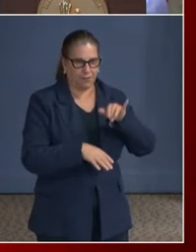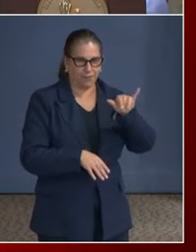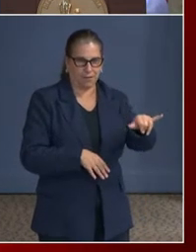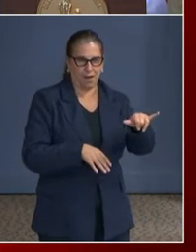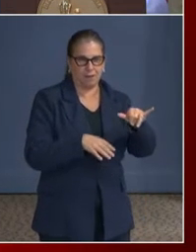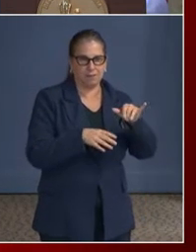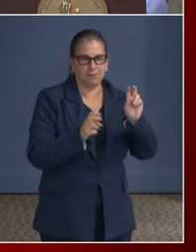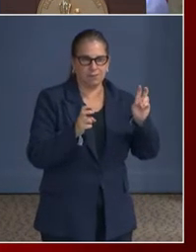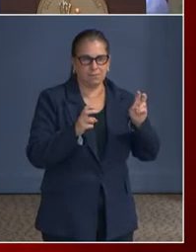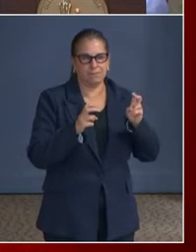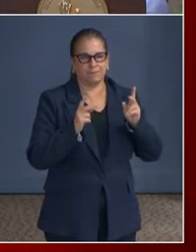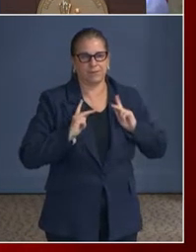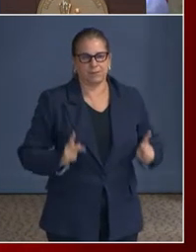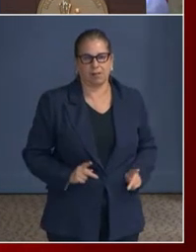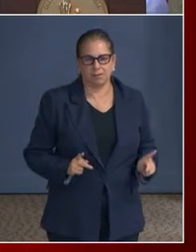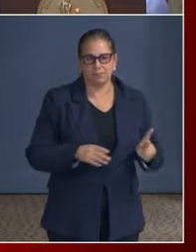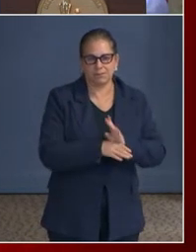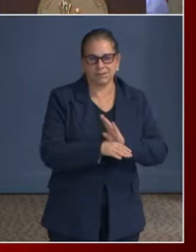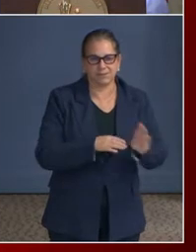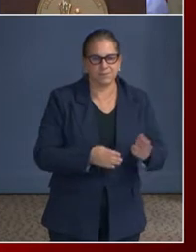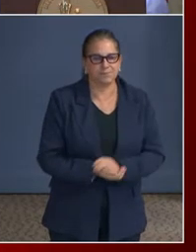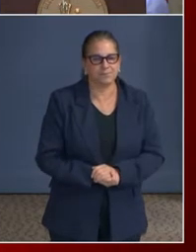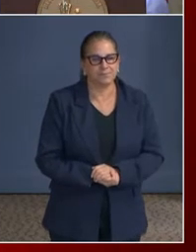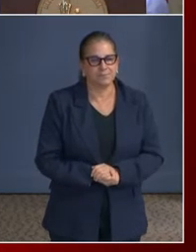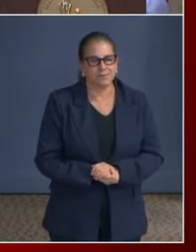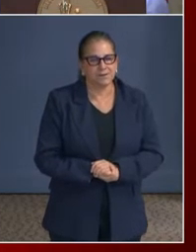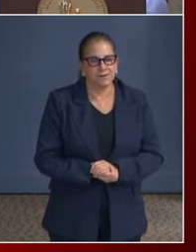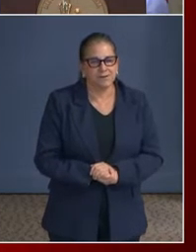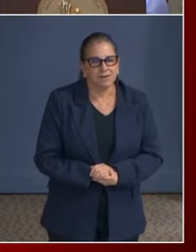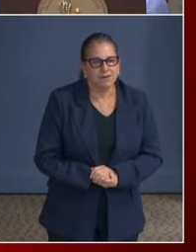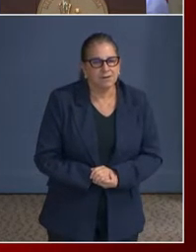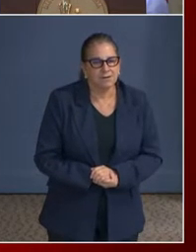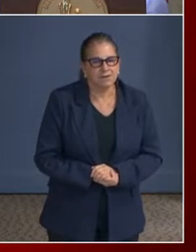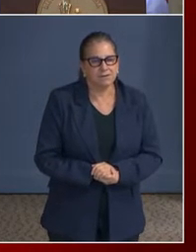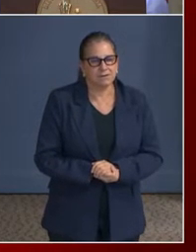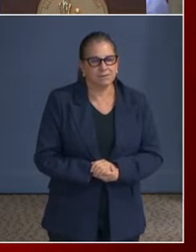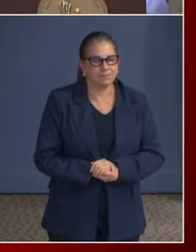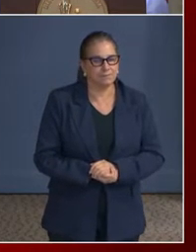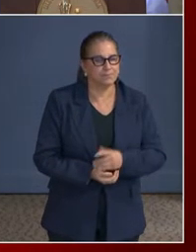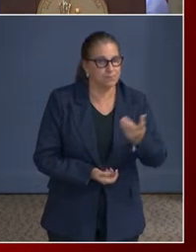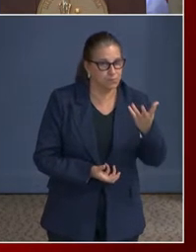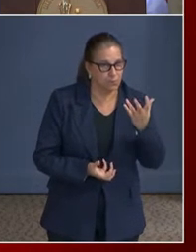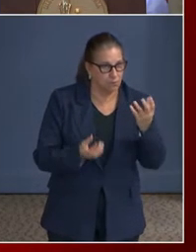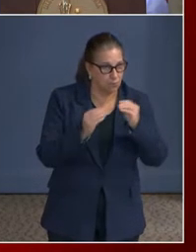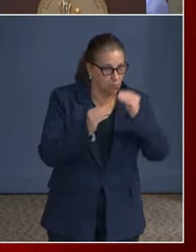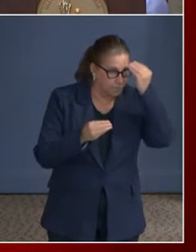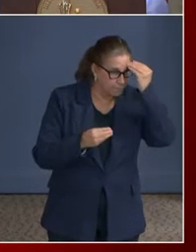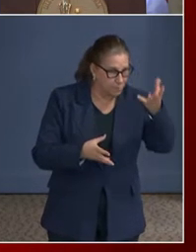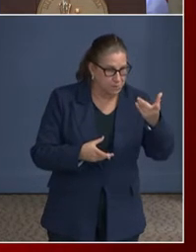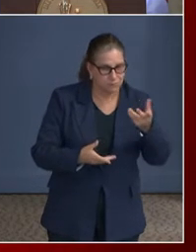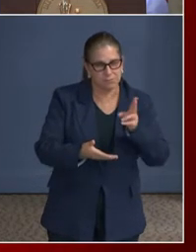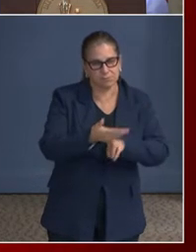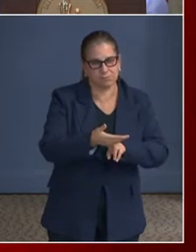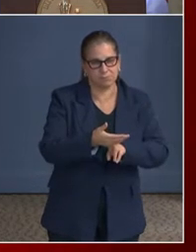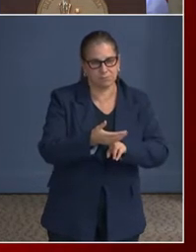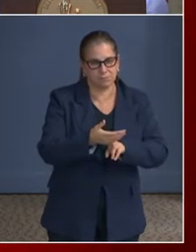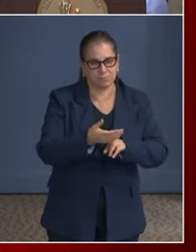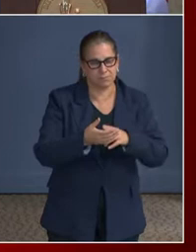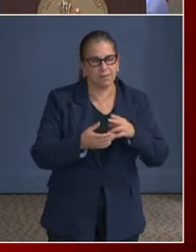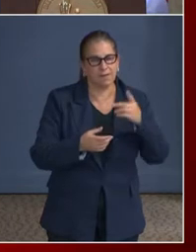up for an information session on Tuesday, September 15th at